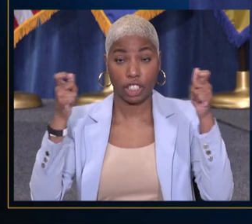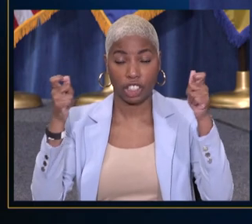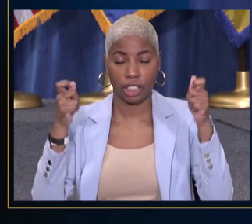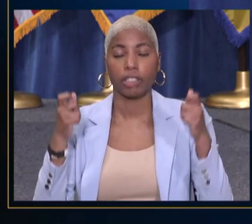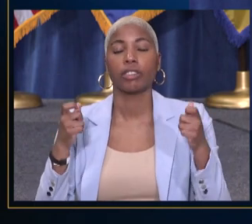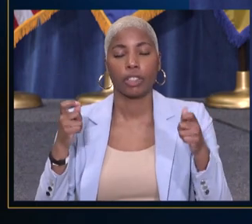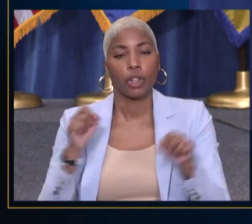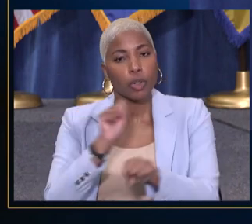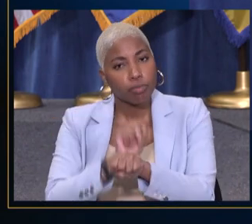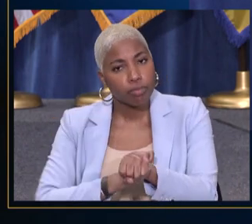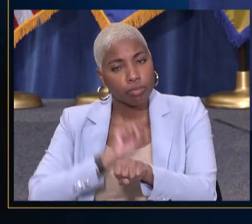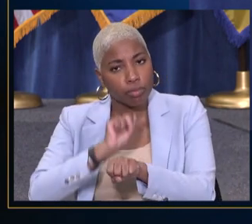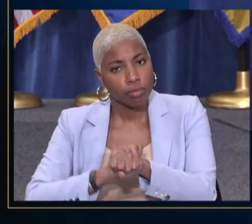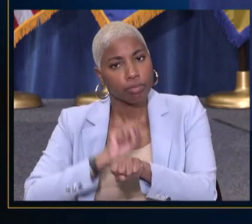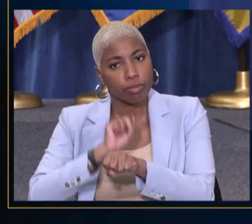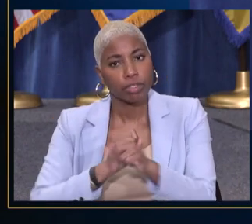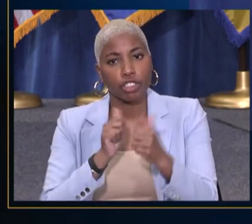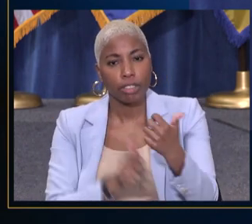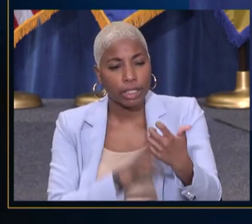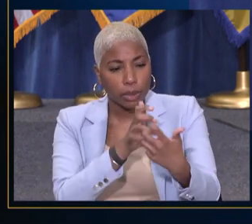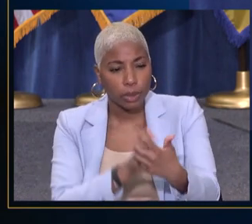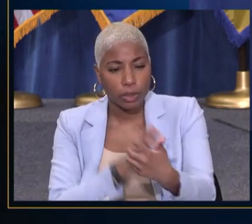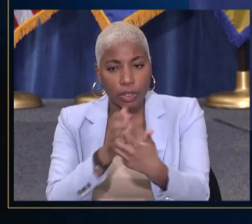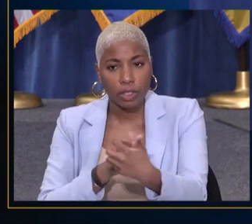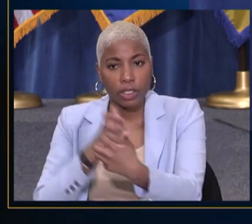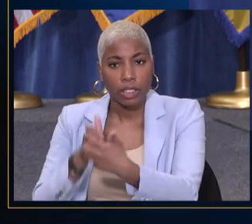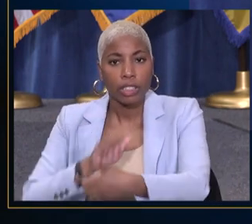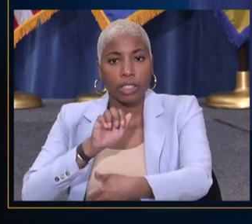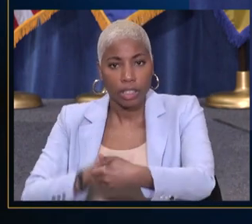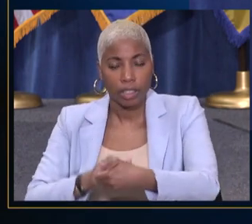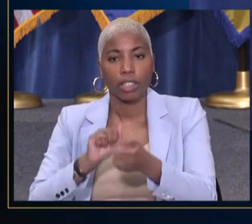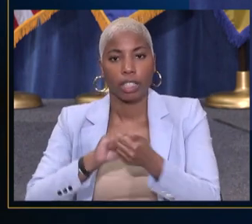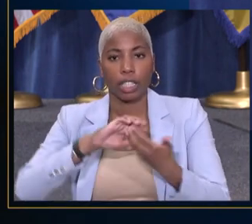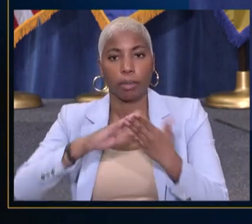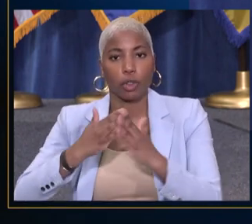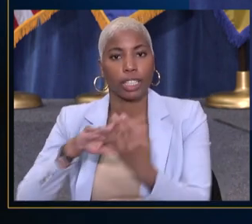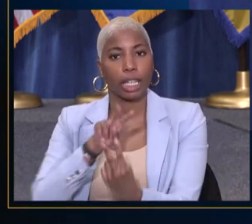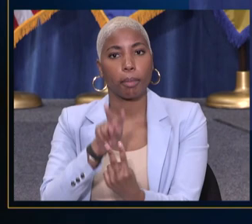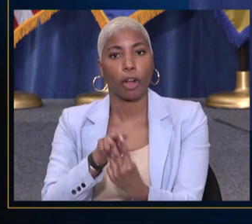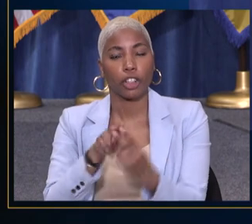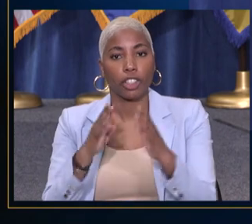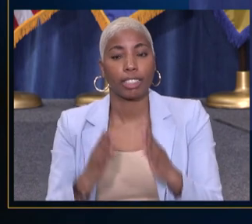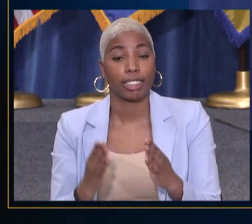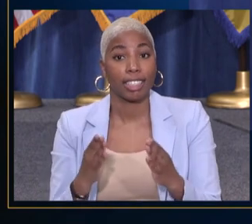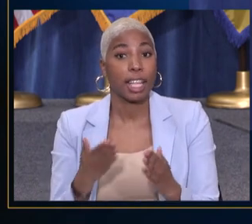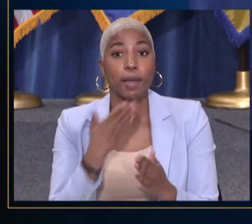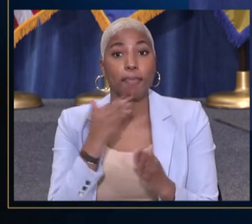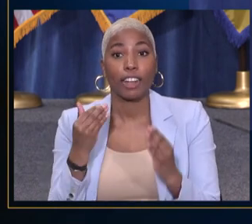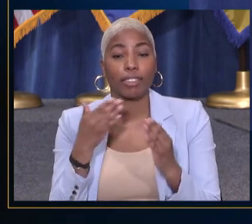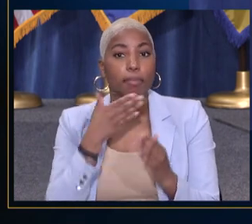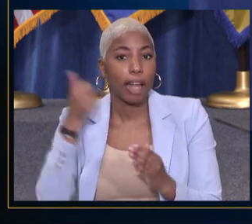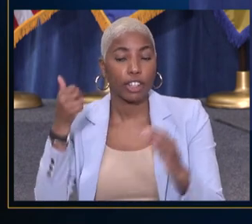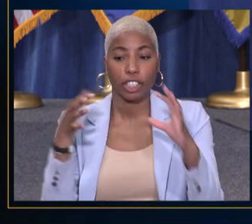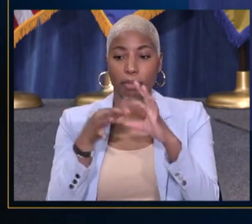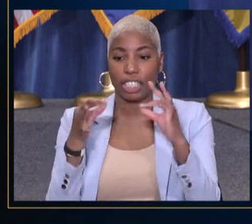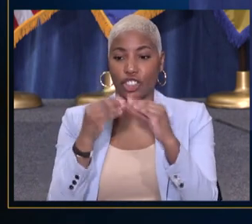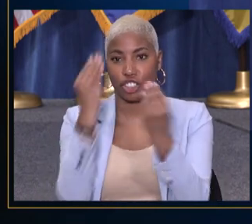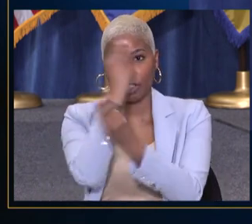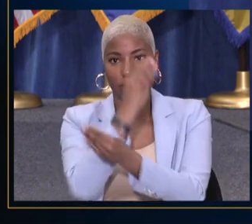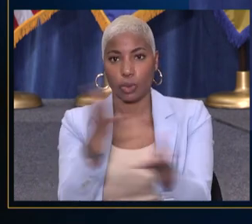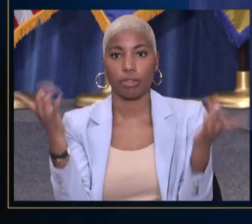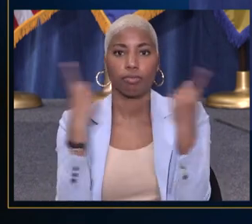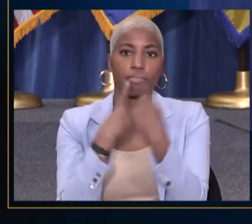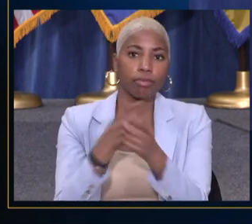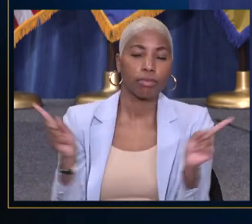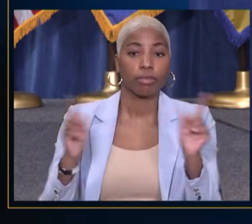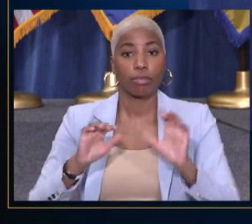sure that we're working with trusted community partners who are sometimes better messengers than we are to get the word out, groups